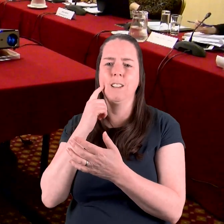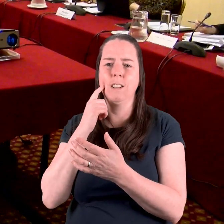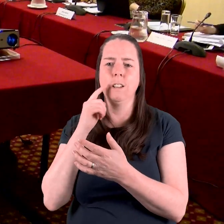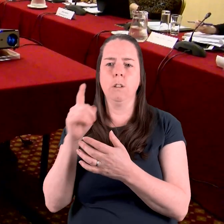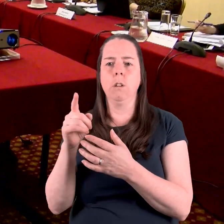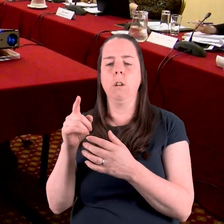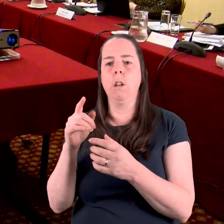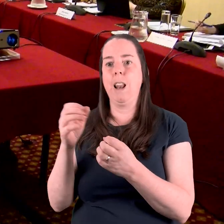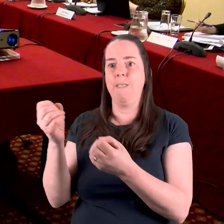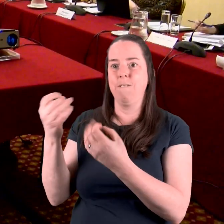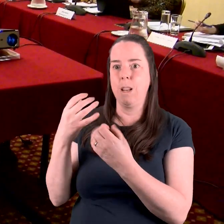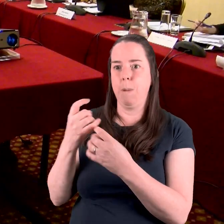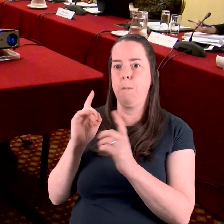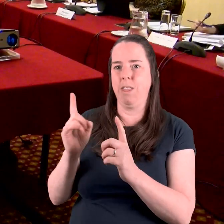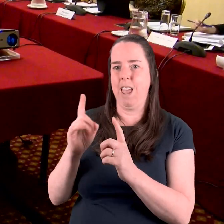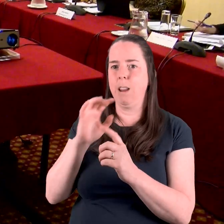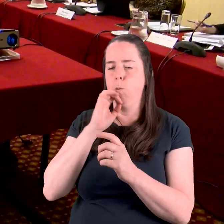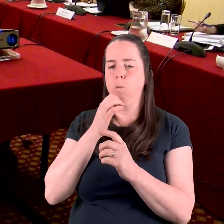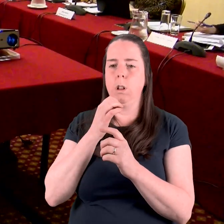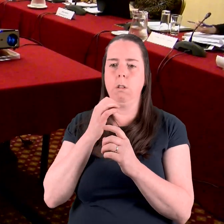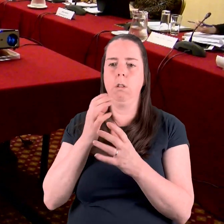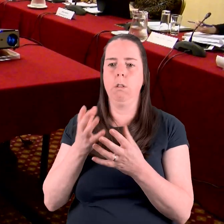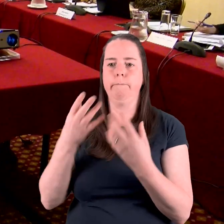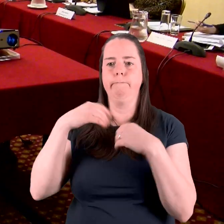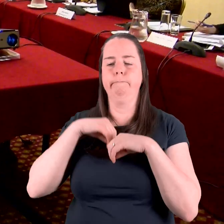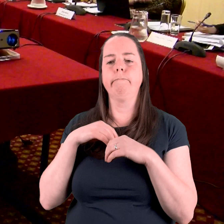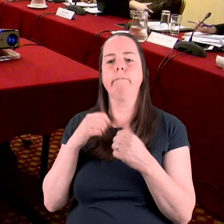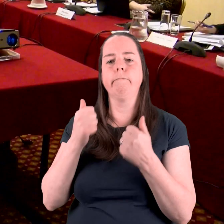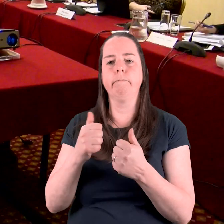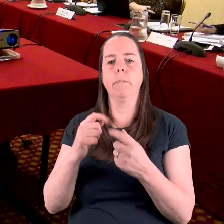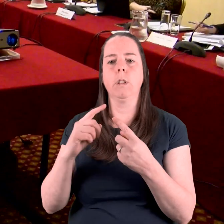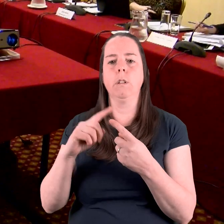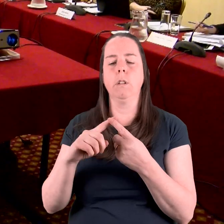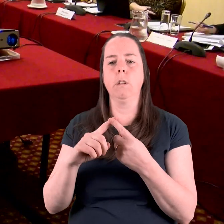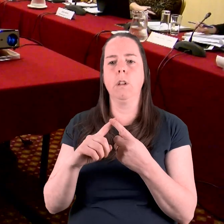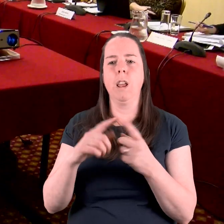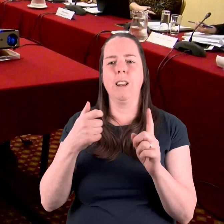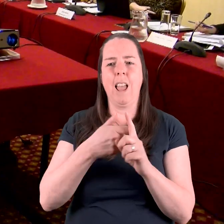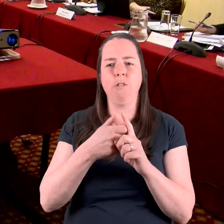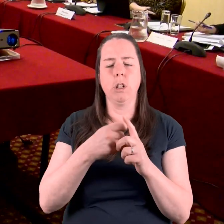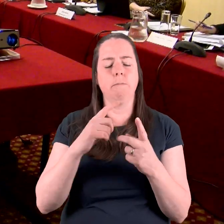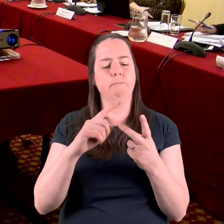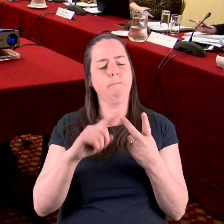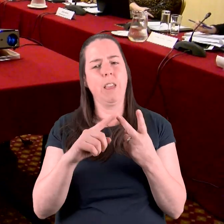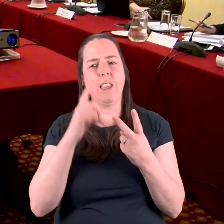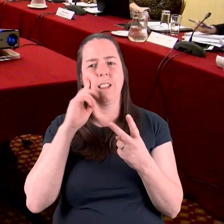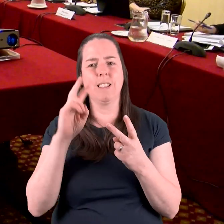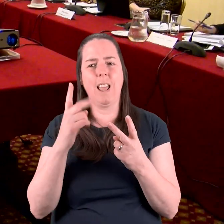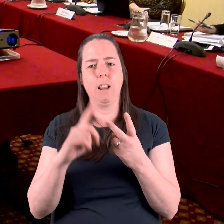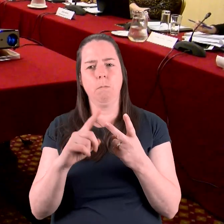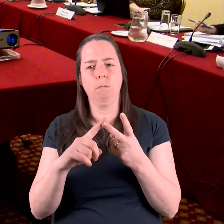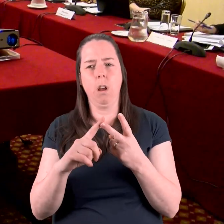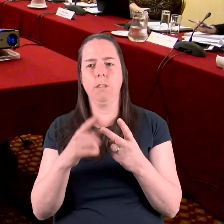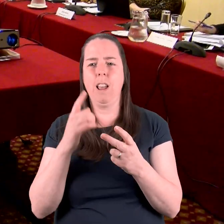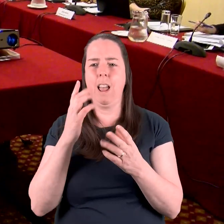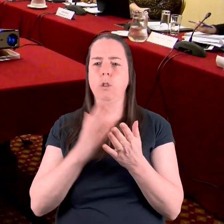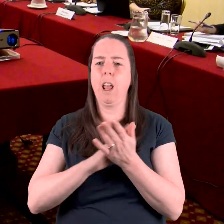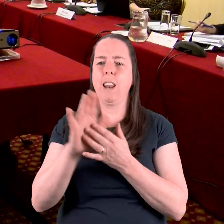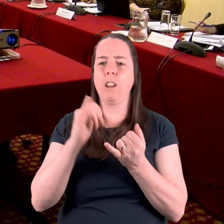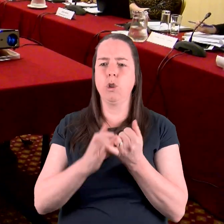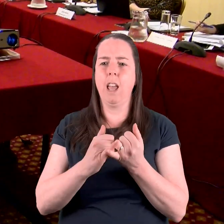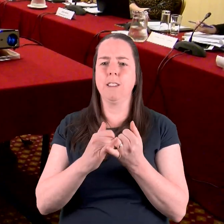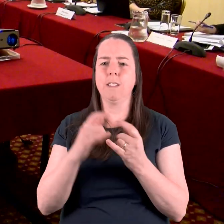that that is easy to do, and any feedback about that we'll take on board as well. Can I come to Karen? Because the second part, I think, is it's